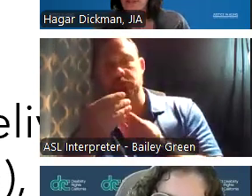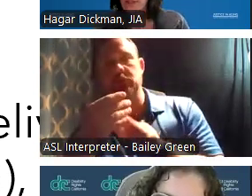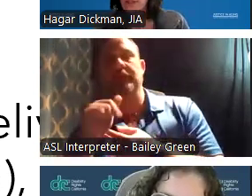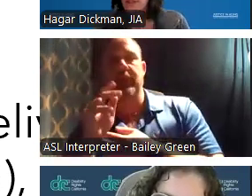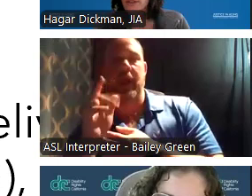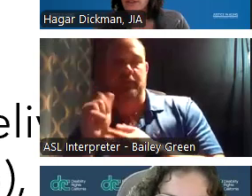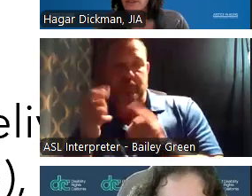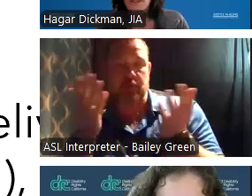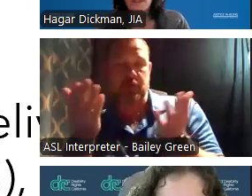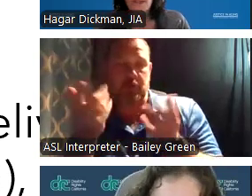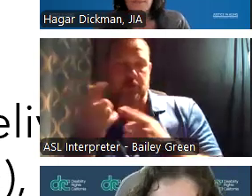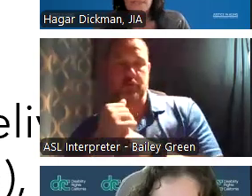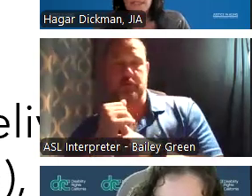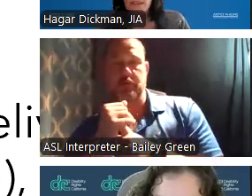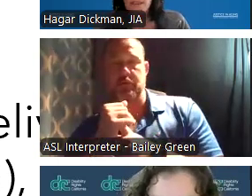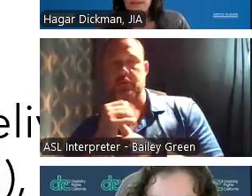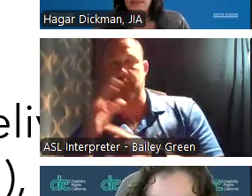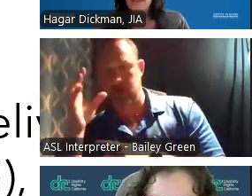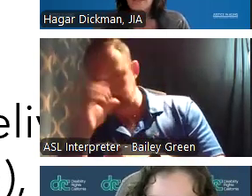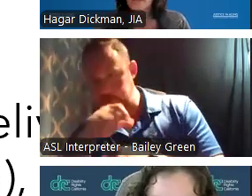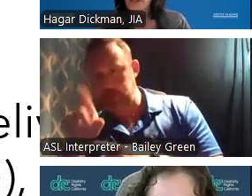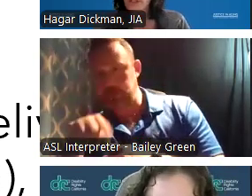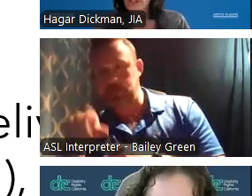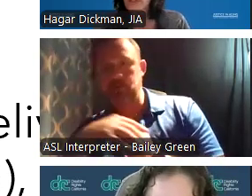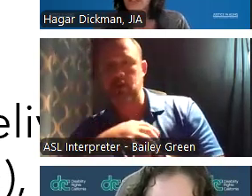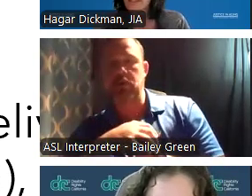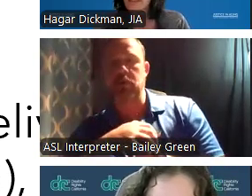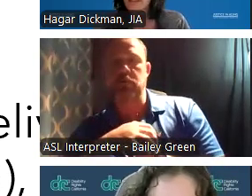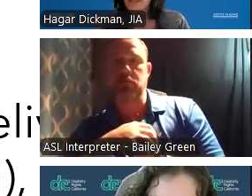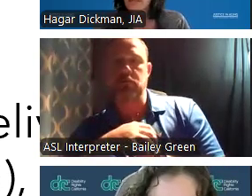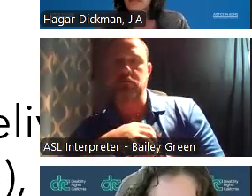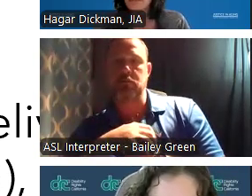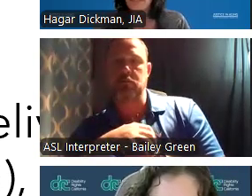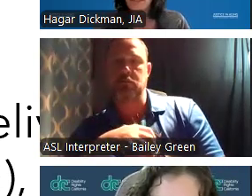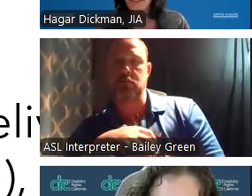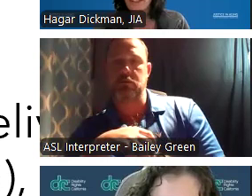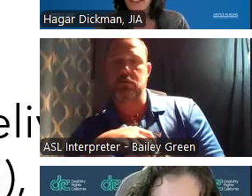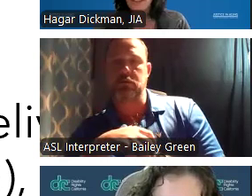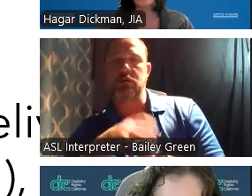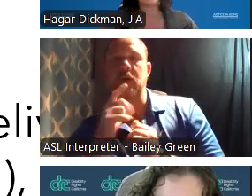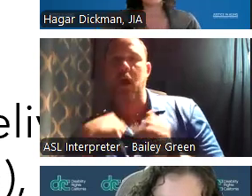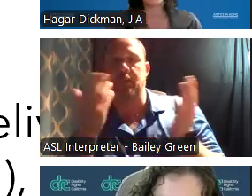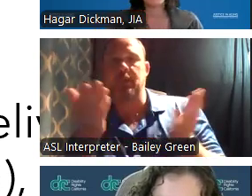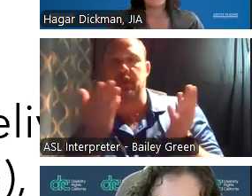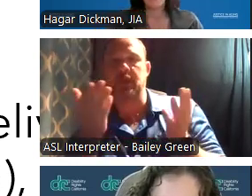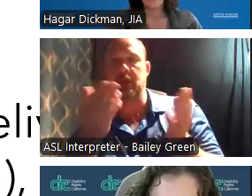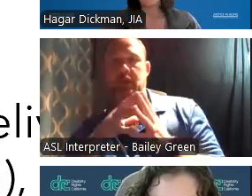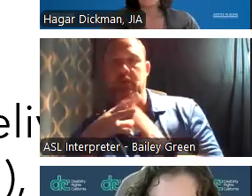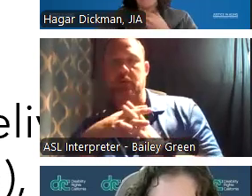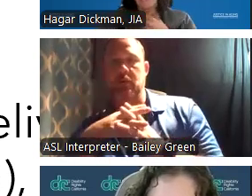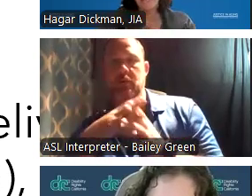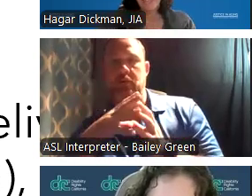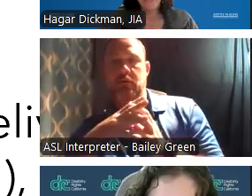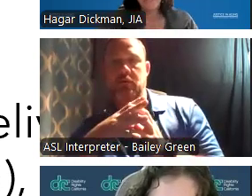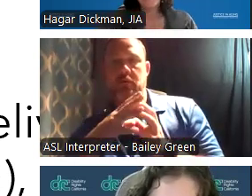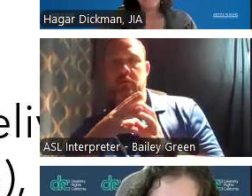are you here? I'm missing her on that list here. I think she wasn't. Yes, I'm here. I need to You're here? rename myself. Oh, okay,